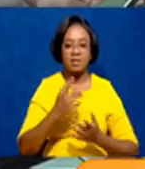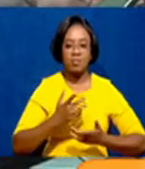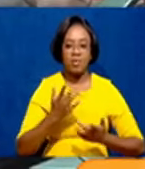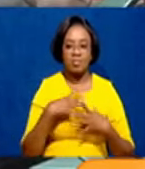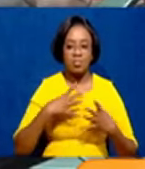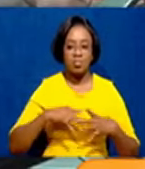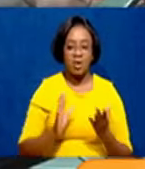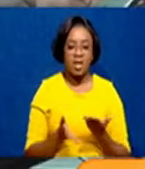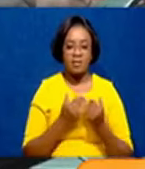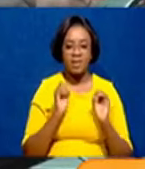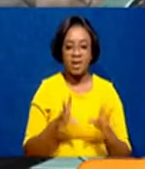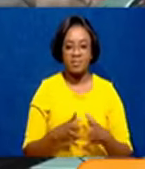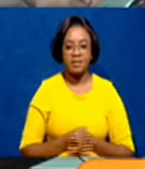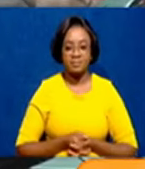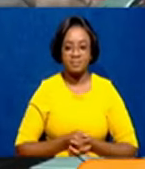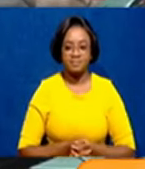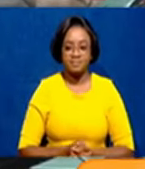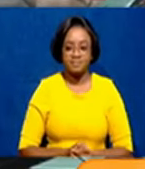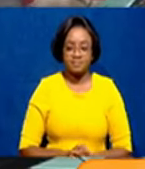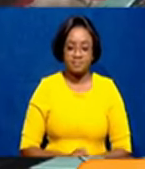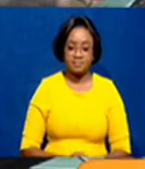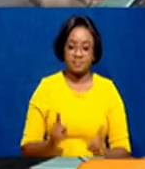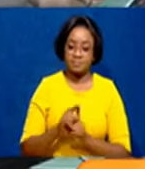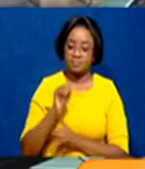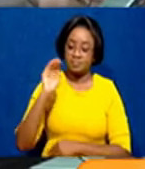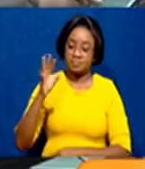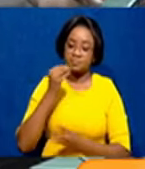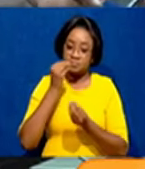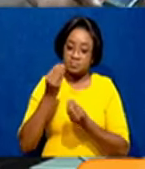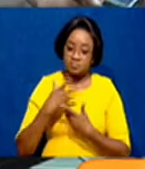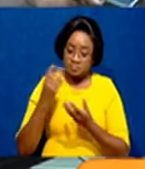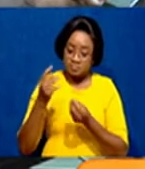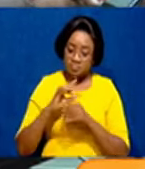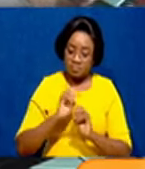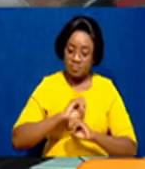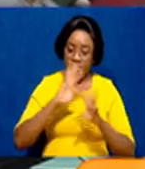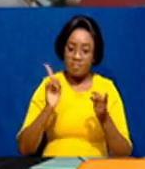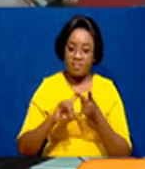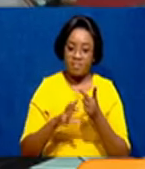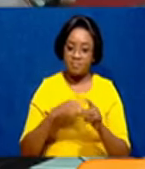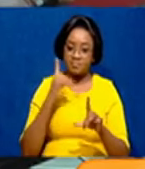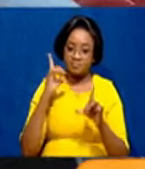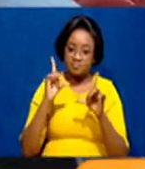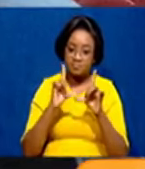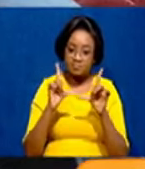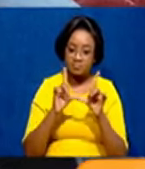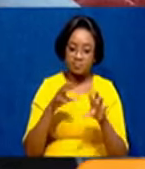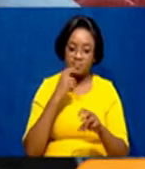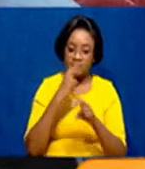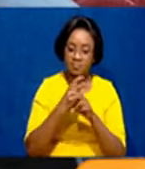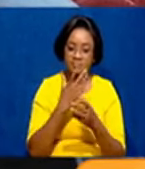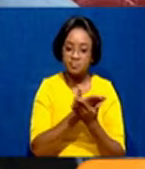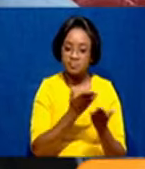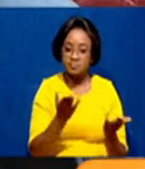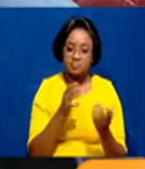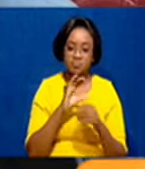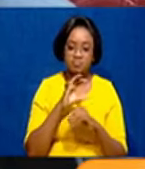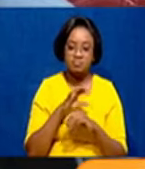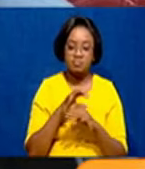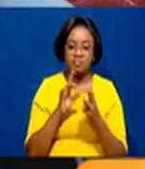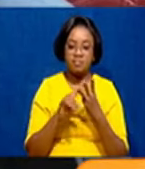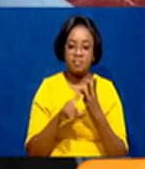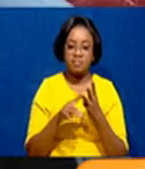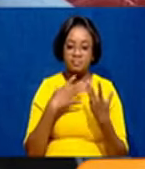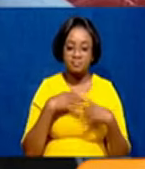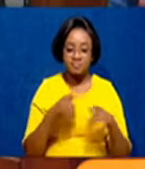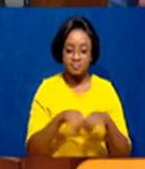They were also tasked with providing details on the explosion's cause, the unlicensed LPG entity involved, measures against